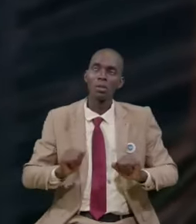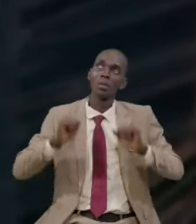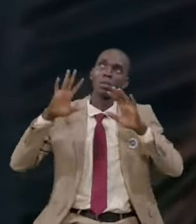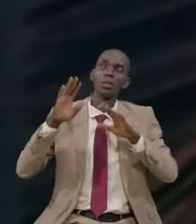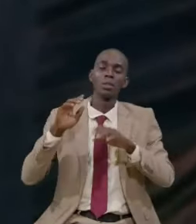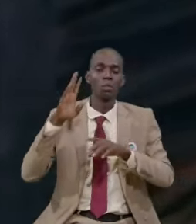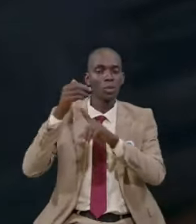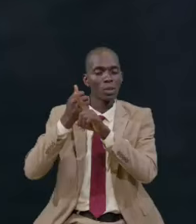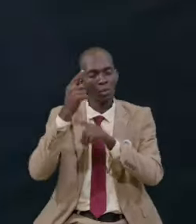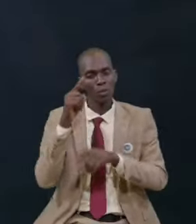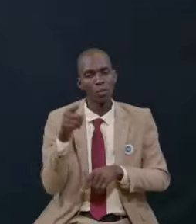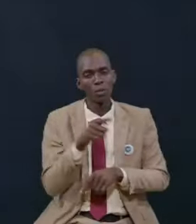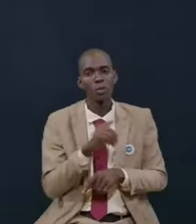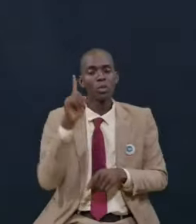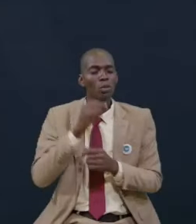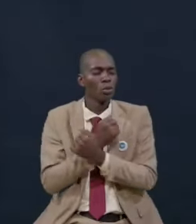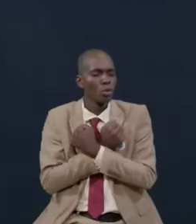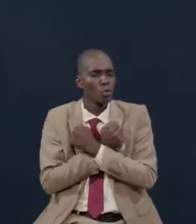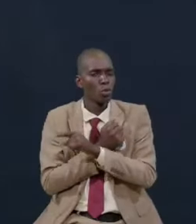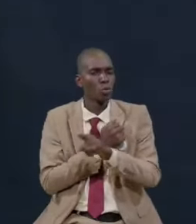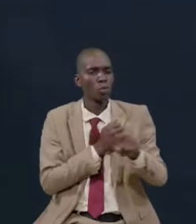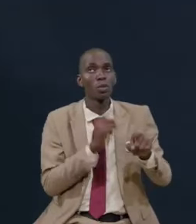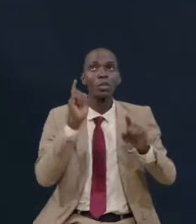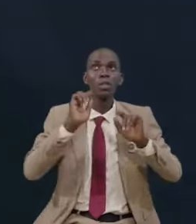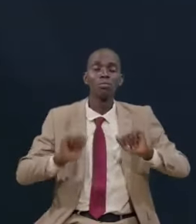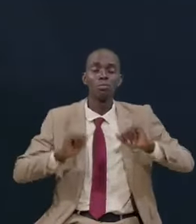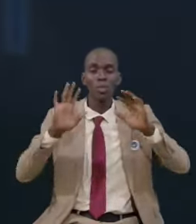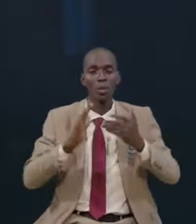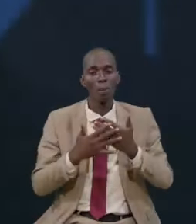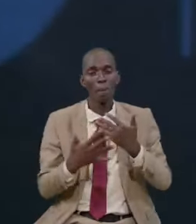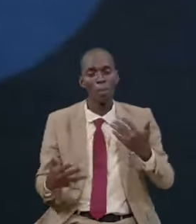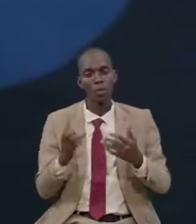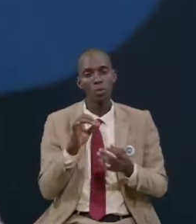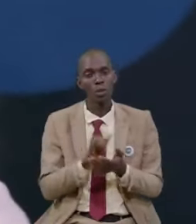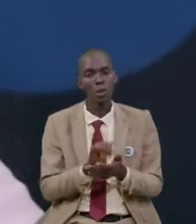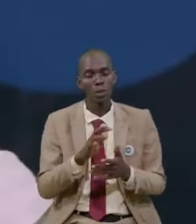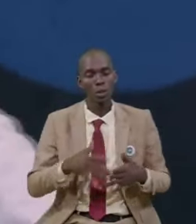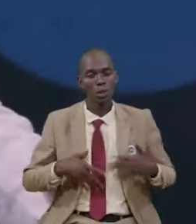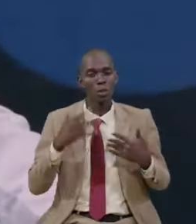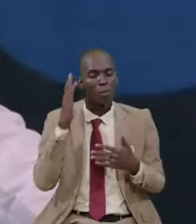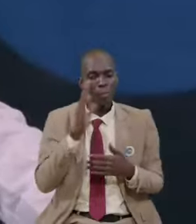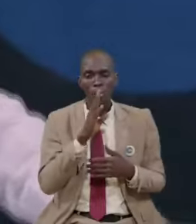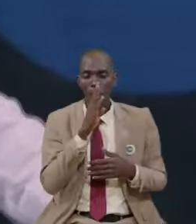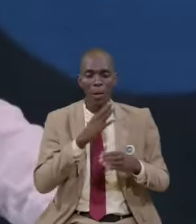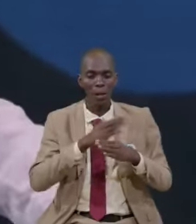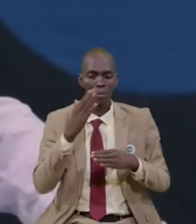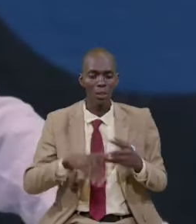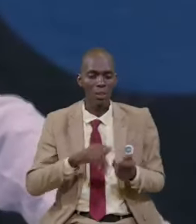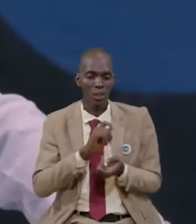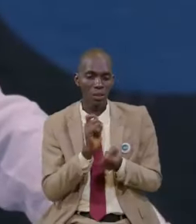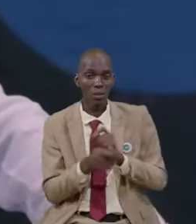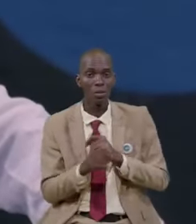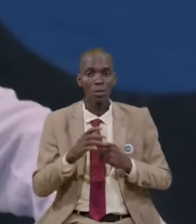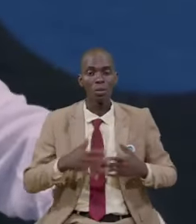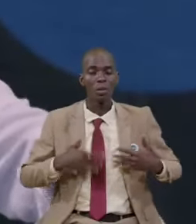so that your life will be totally transformed, and your life will be ready to go up